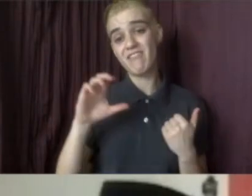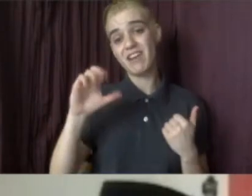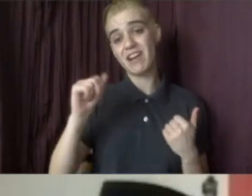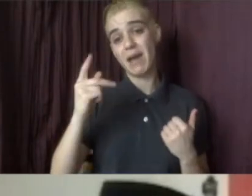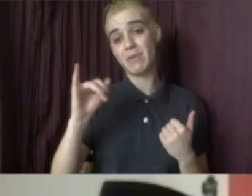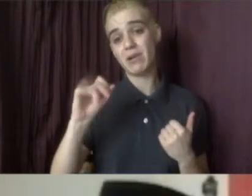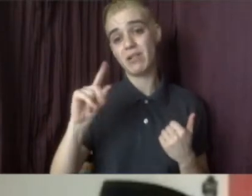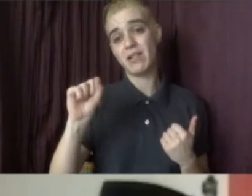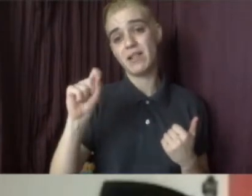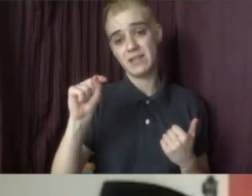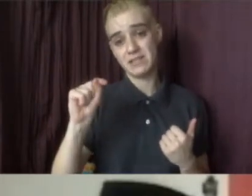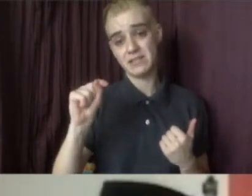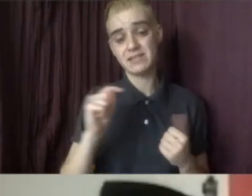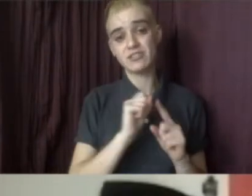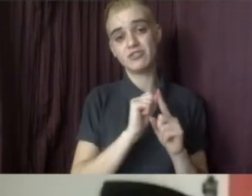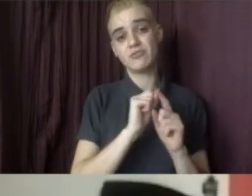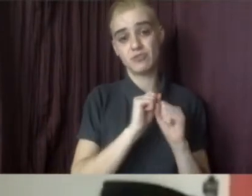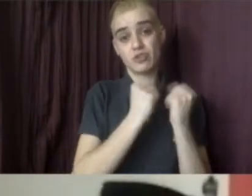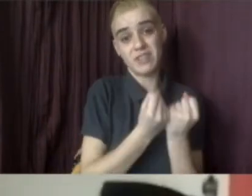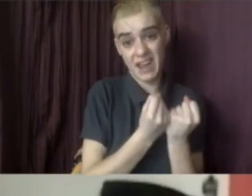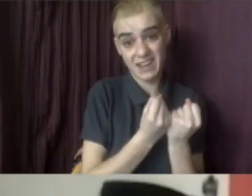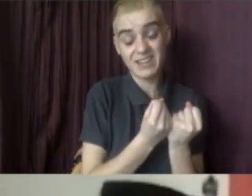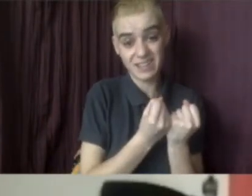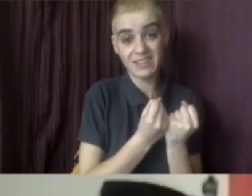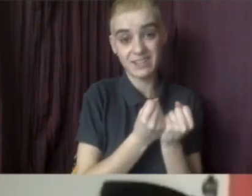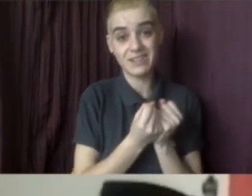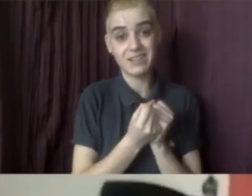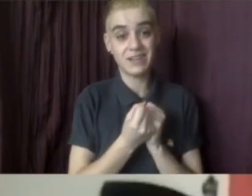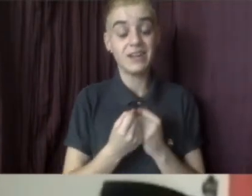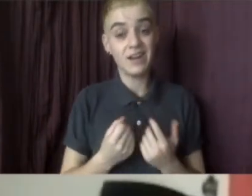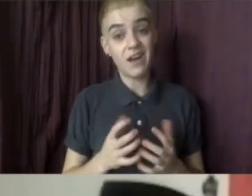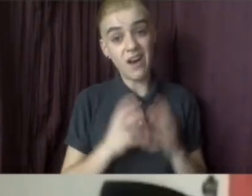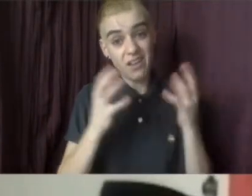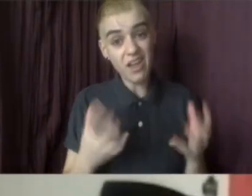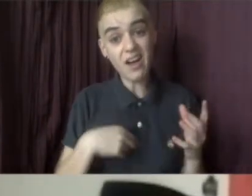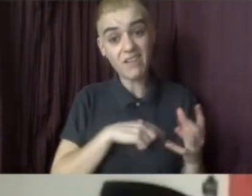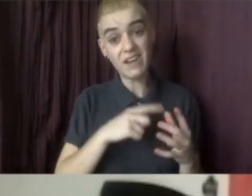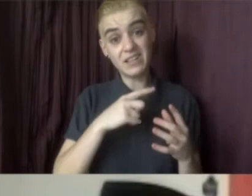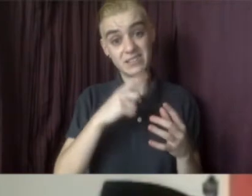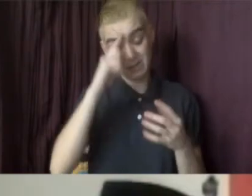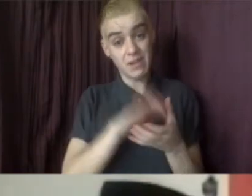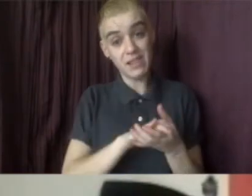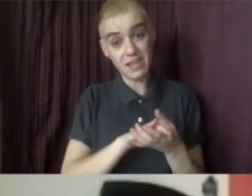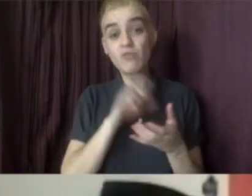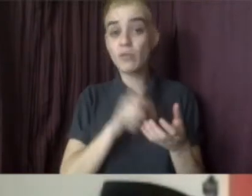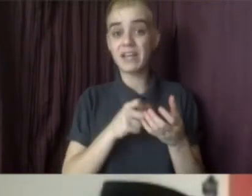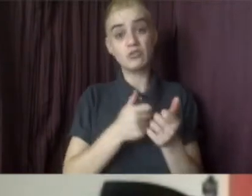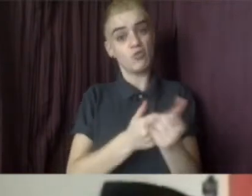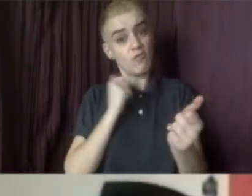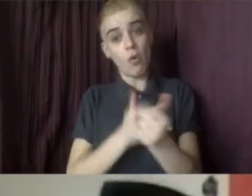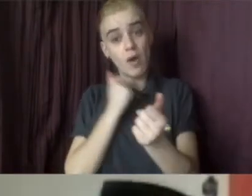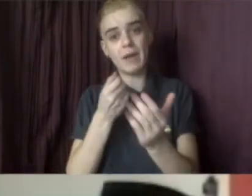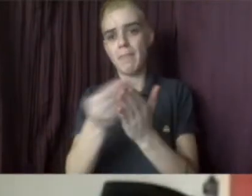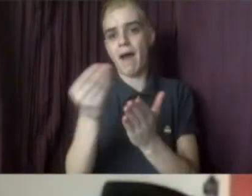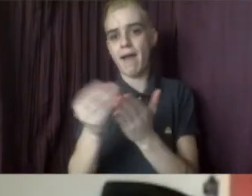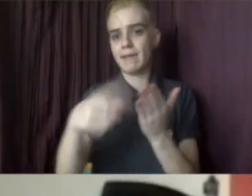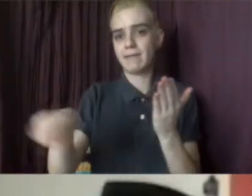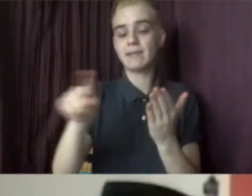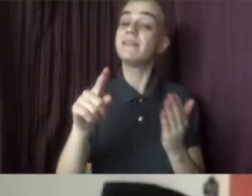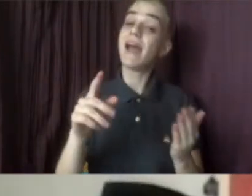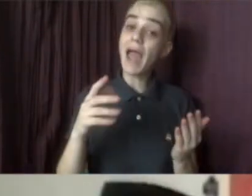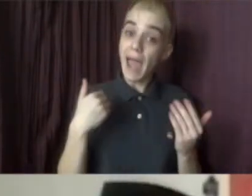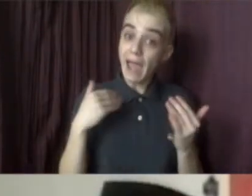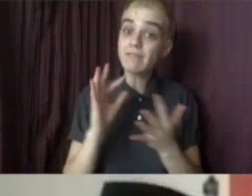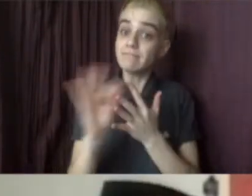media, right? My young people are hammering them on their Twitter account. When Coca-Cola writes something about, oh, we're so racial justice, they go, you don't know what